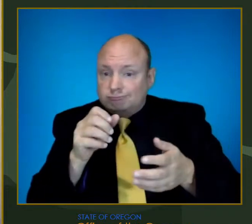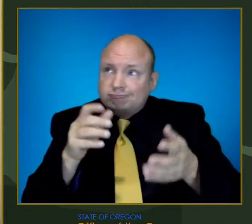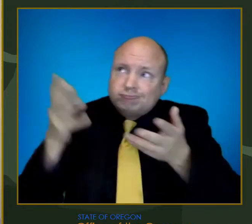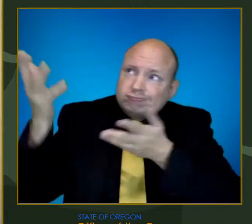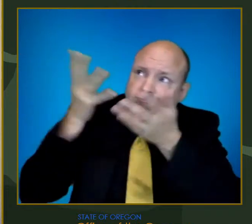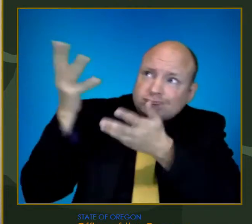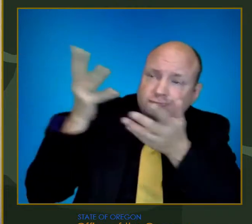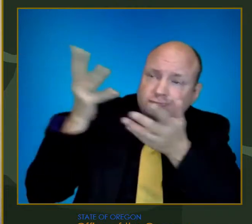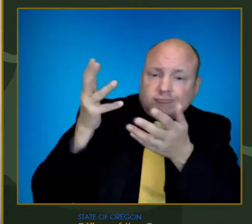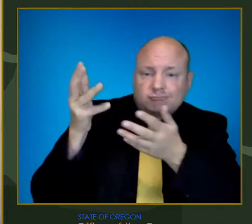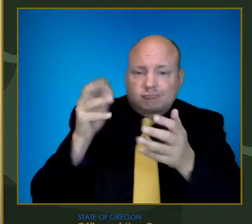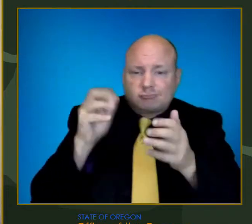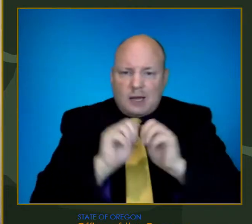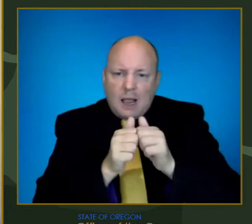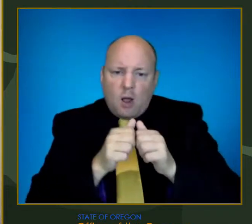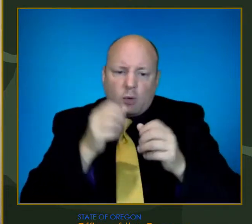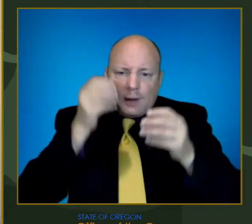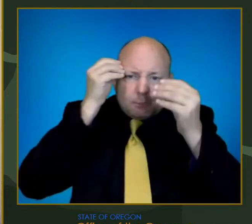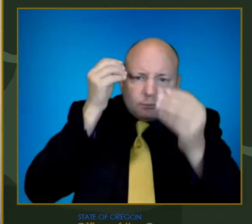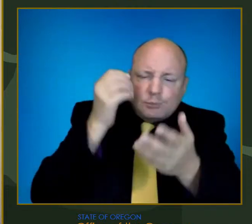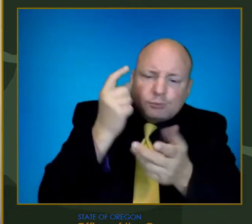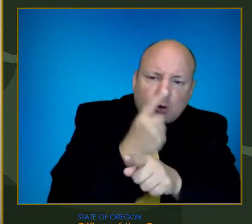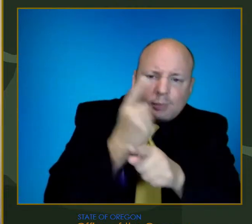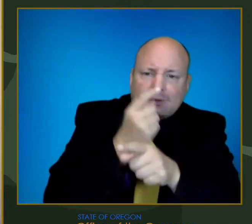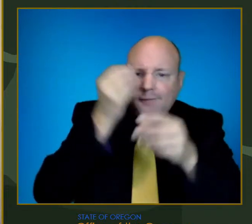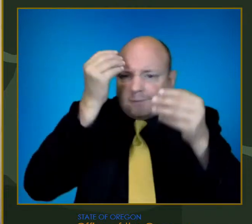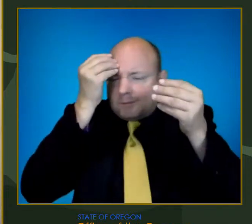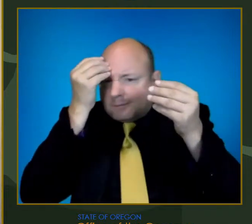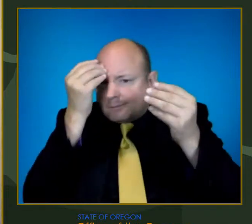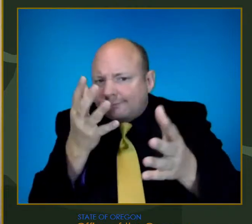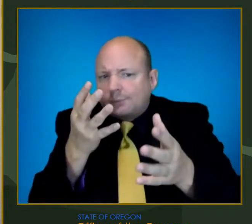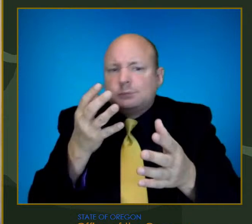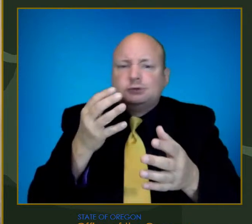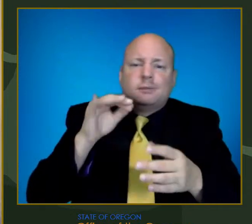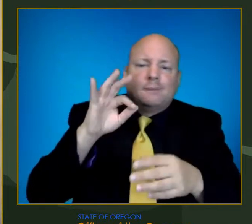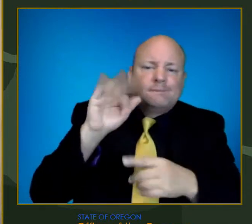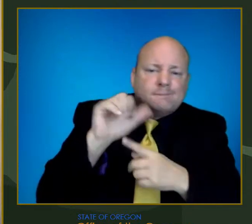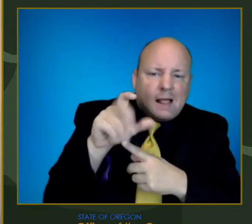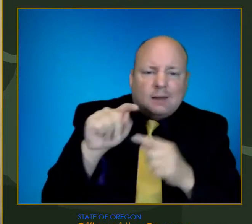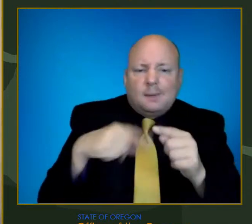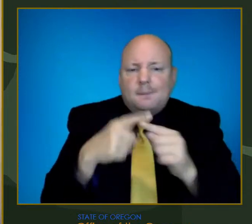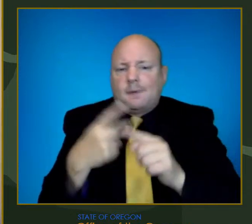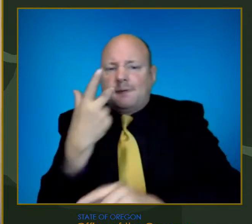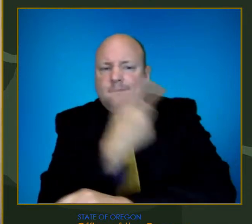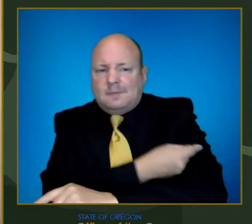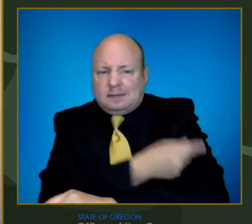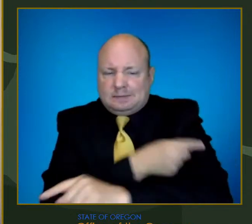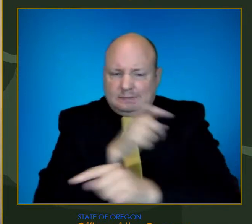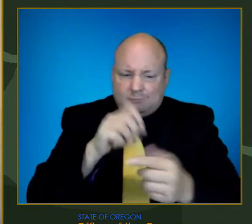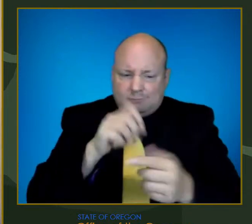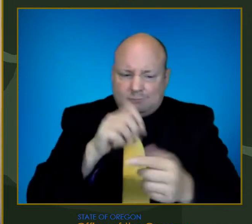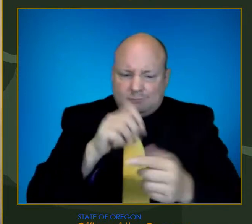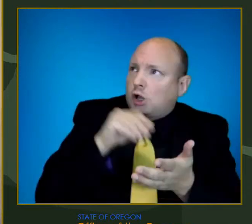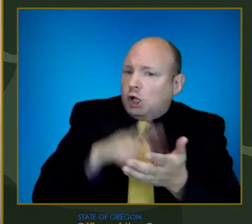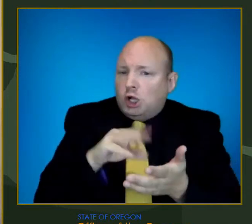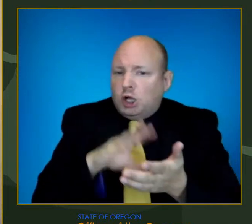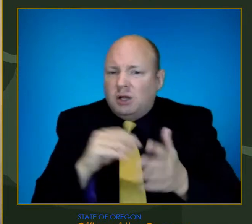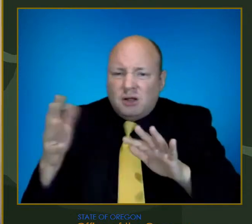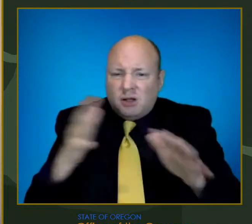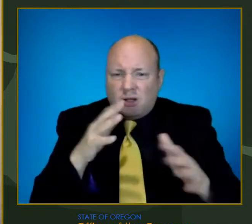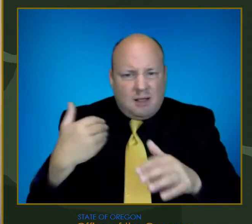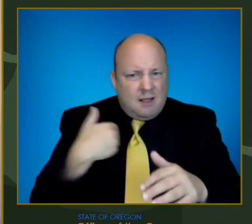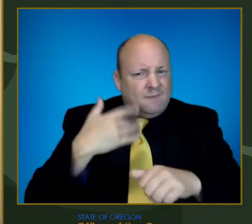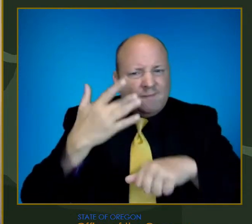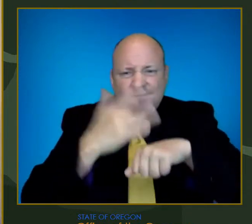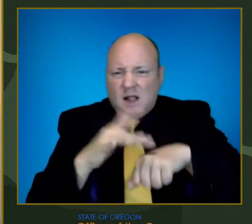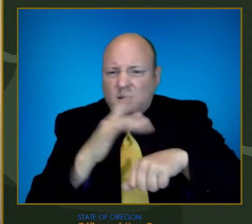that they can learn the facts about these safe and effective vaccines and know that these vaccines are available throughout the state. So